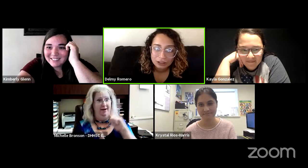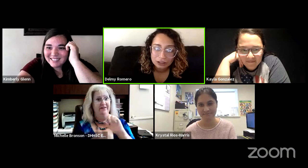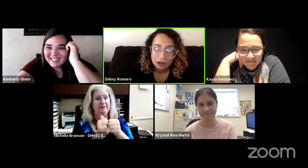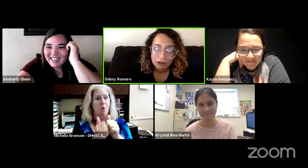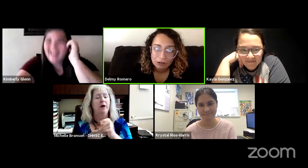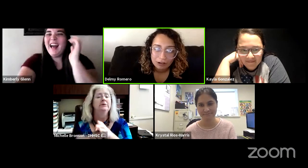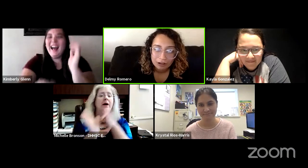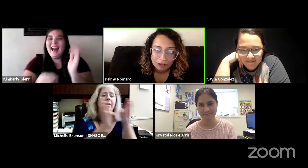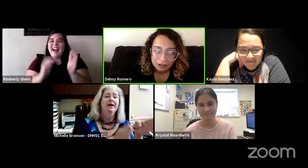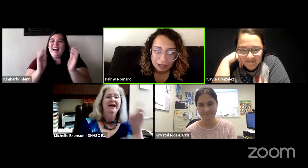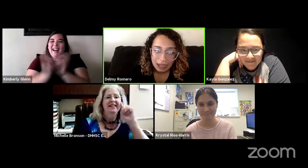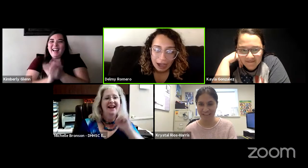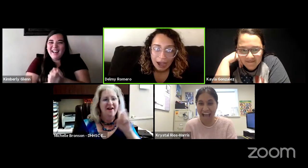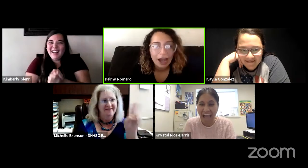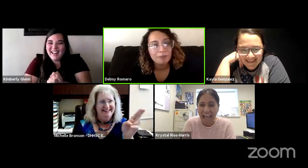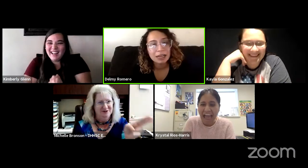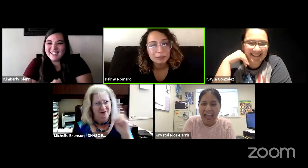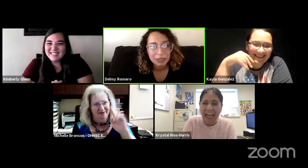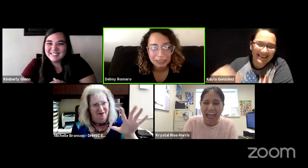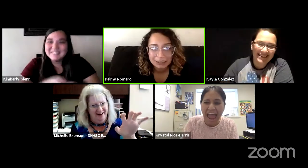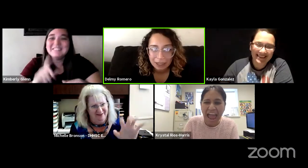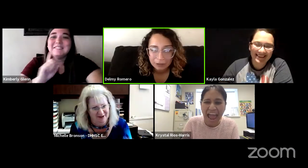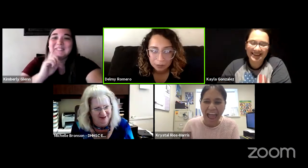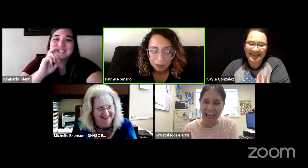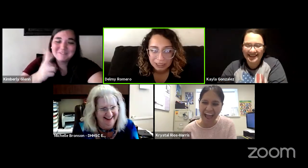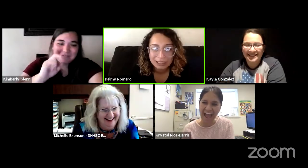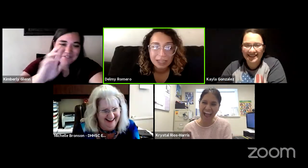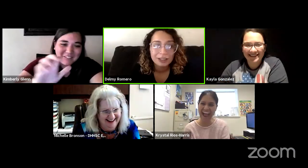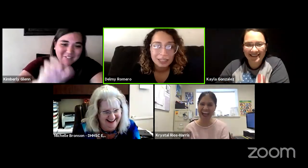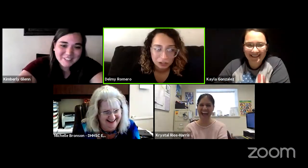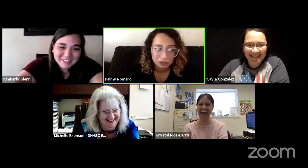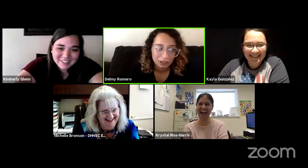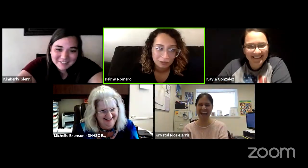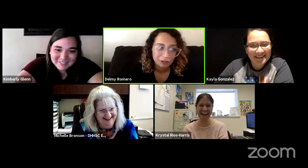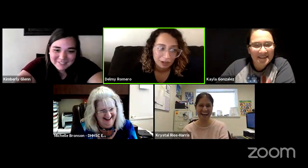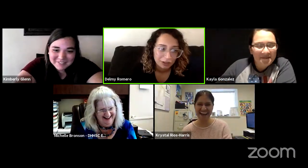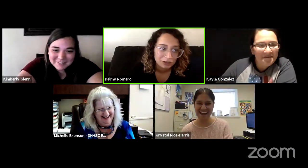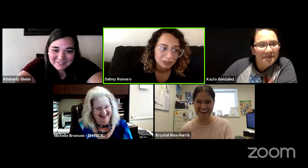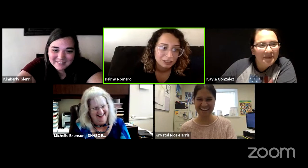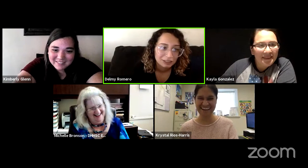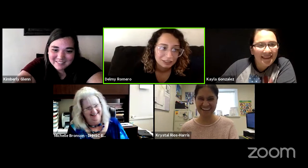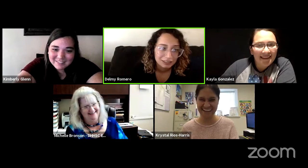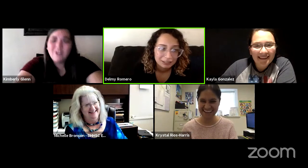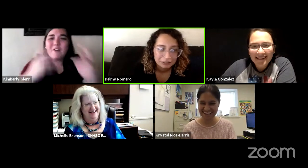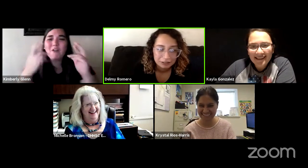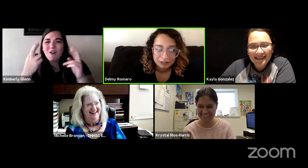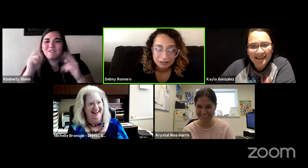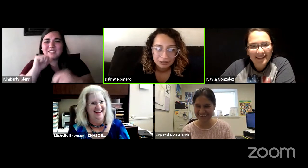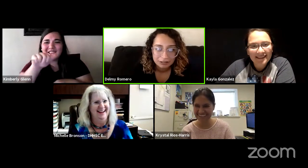Okay, so I'm not going to pick the deaf sports. Deaf history for 500.